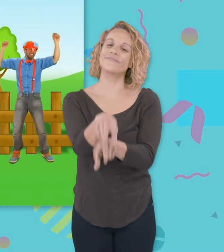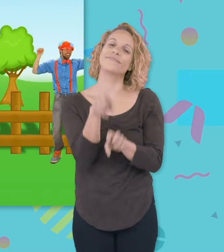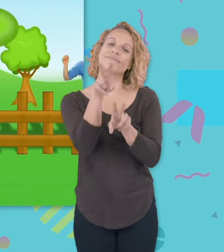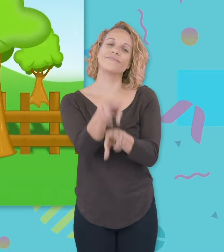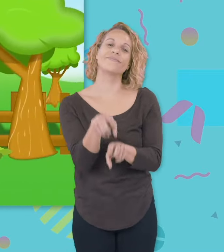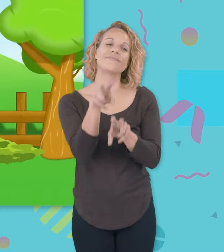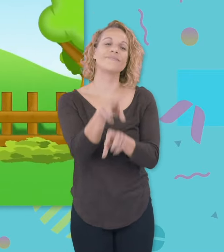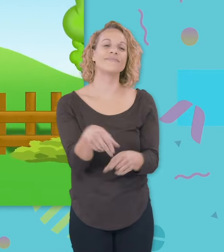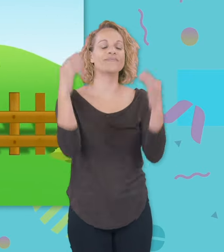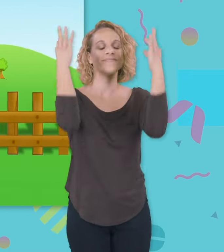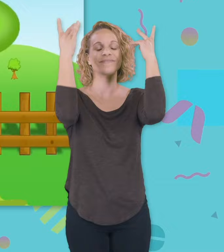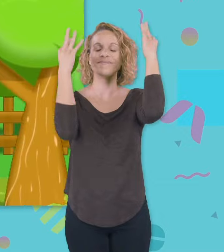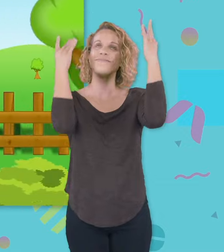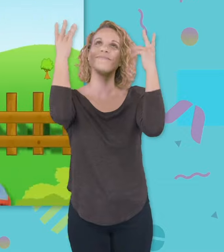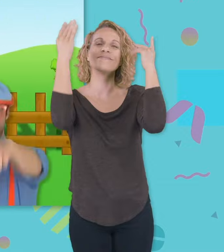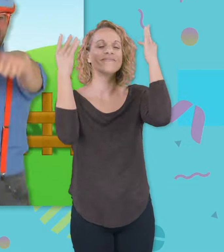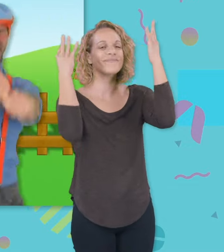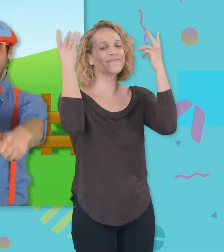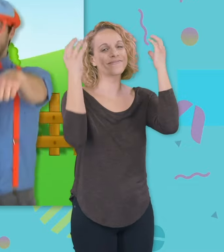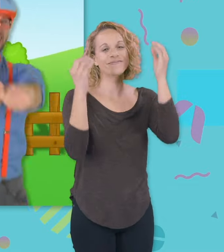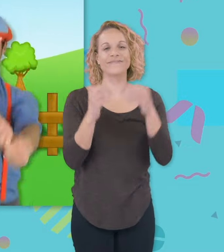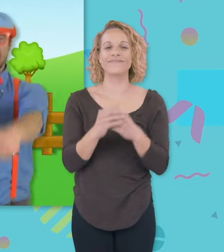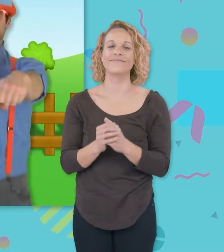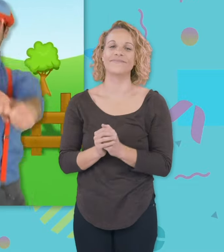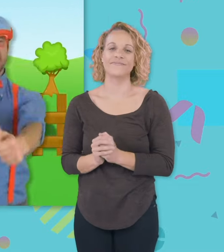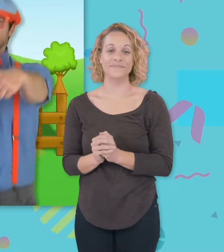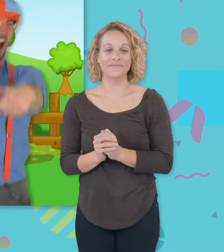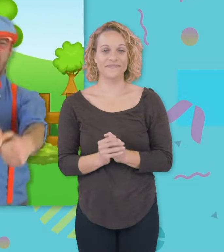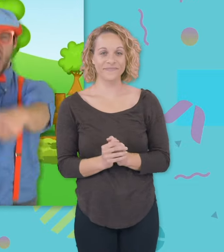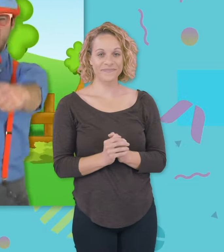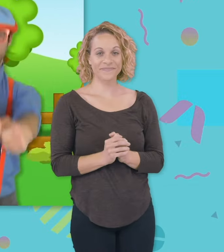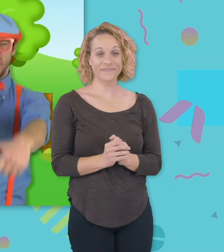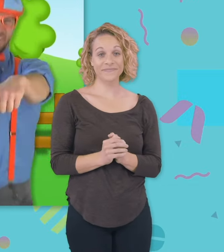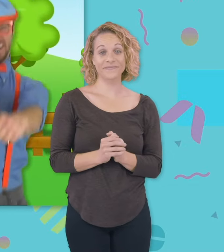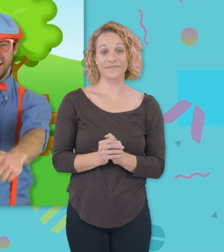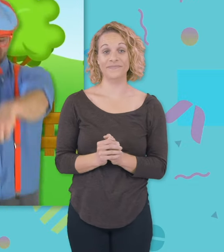Horses galloping in my mind.